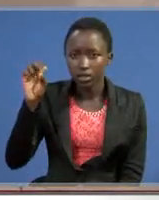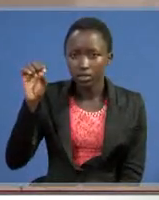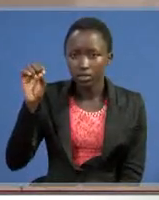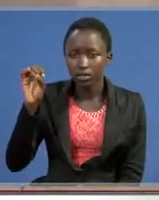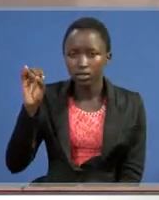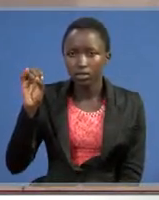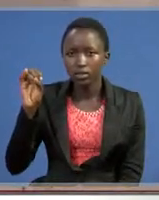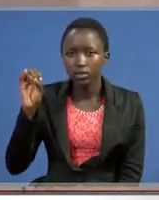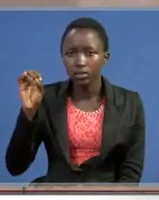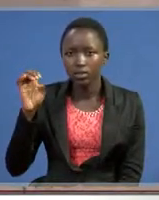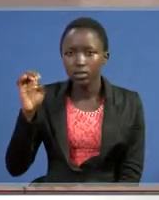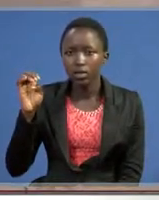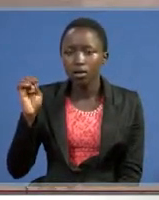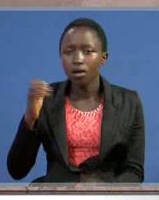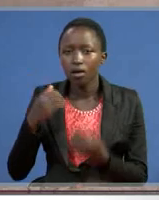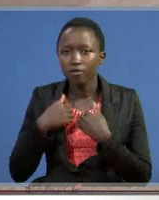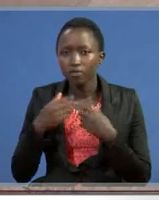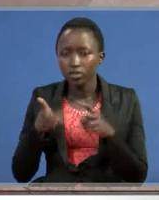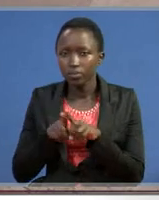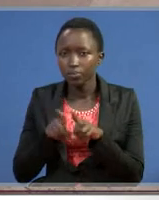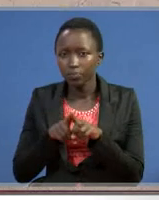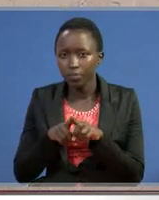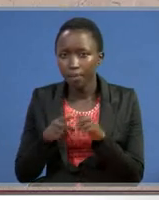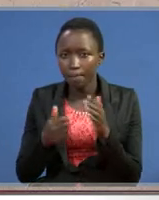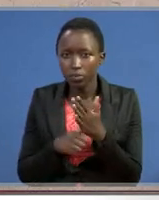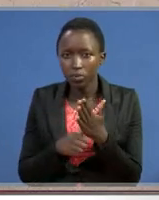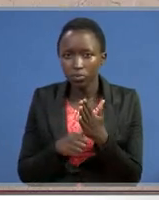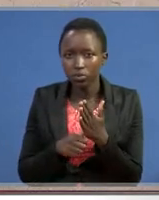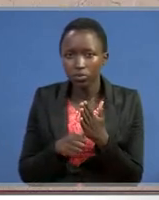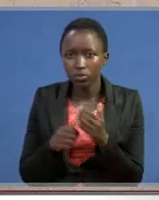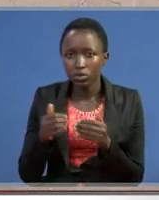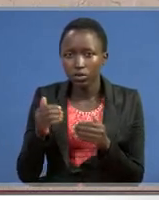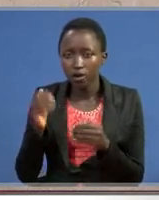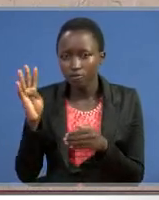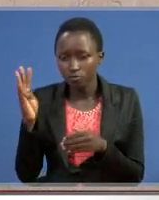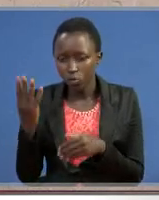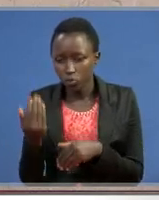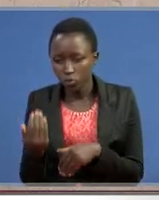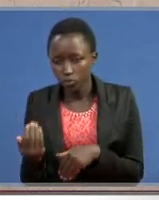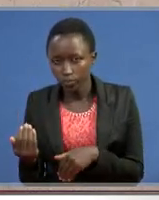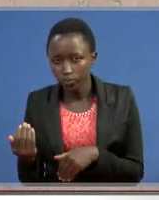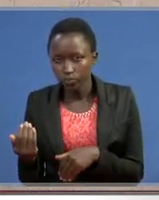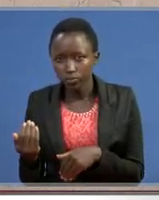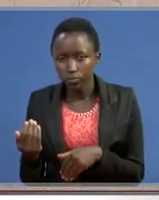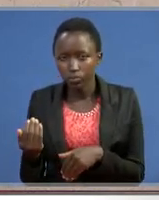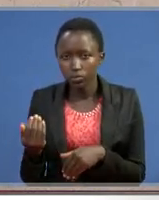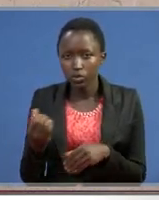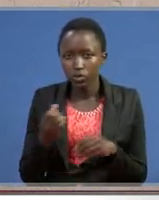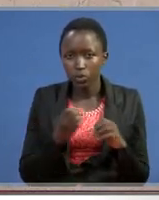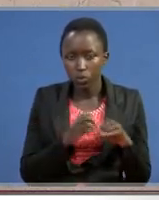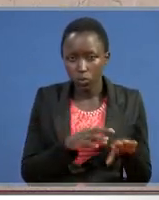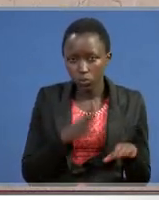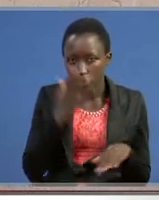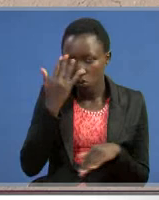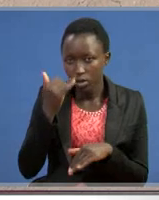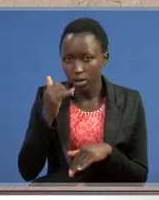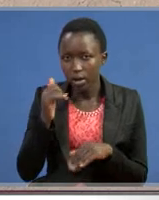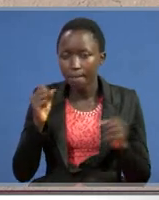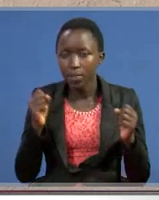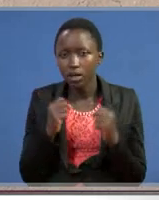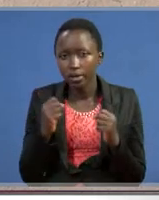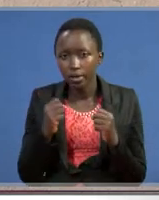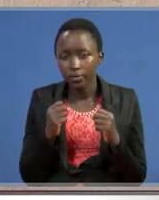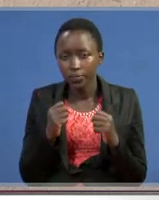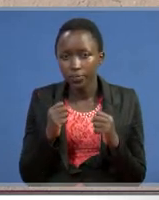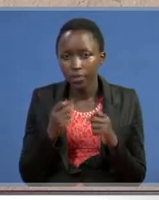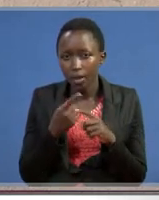of seven has had high instances with the disease to tank one named Lily toka malaria